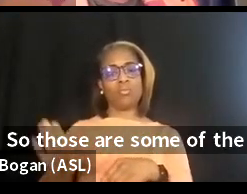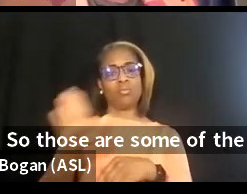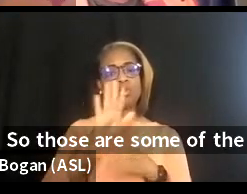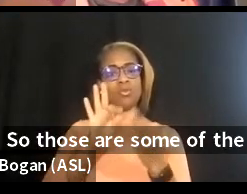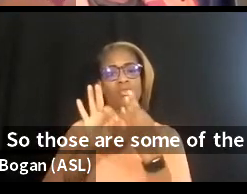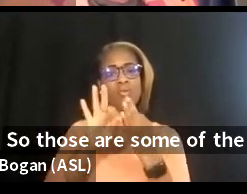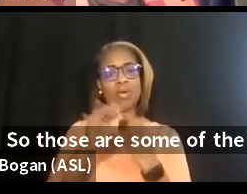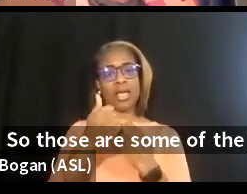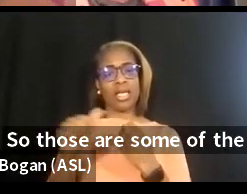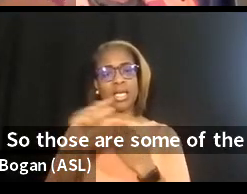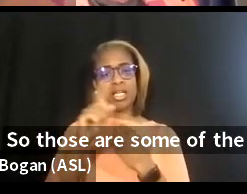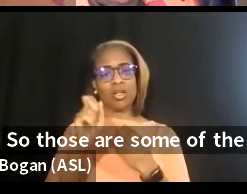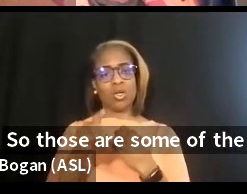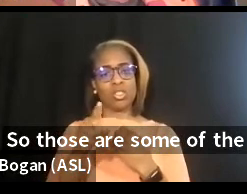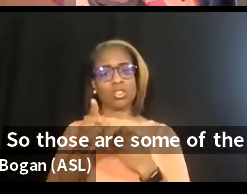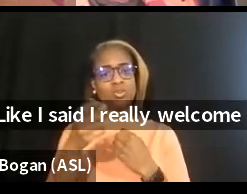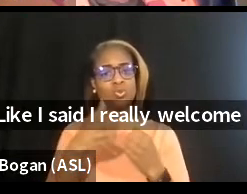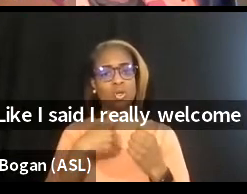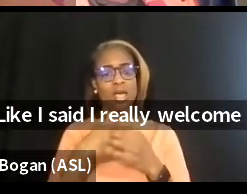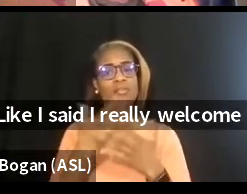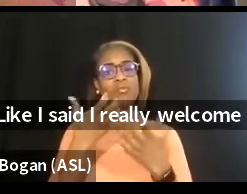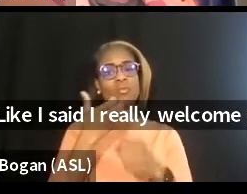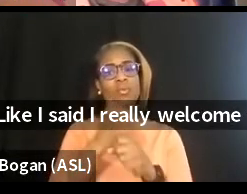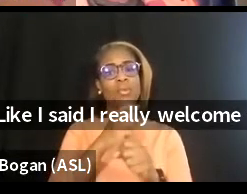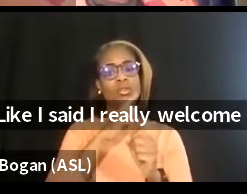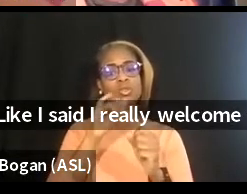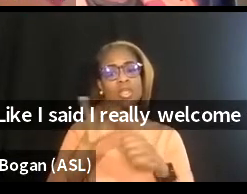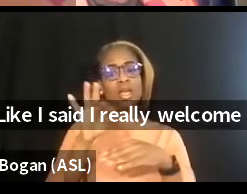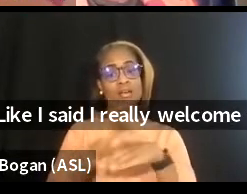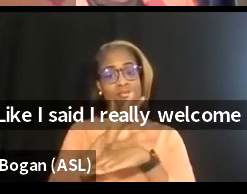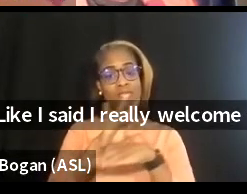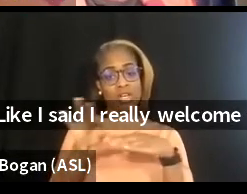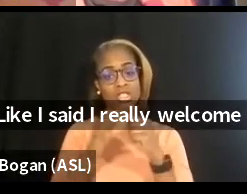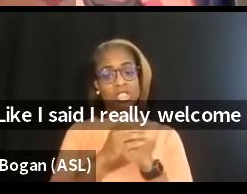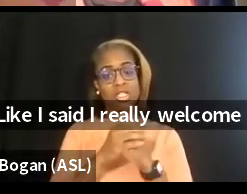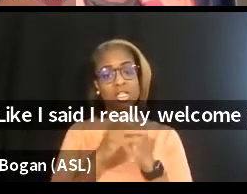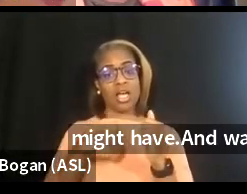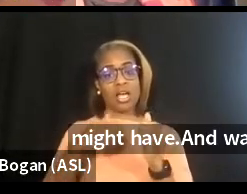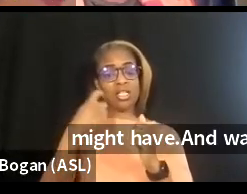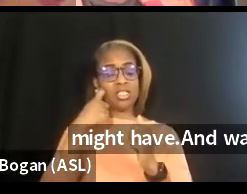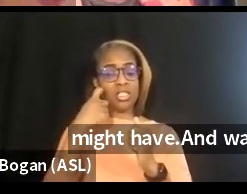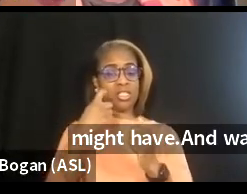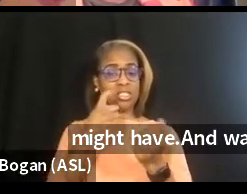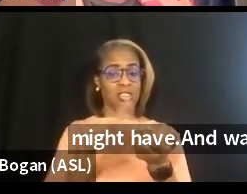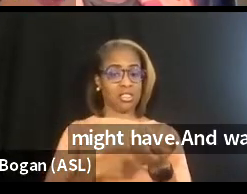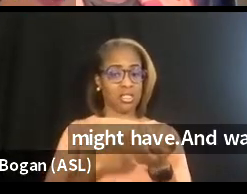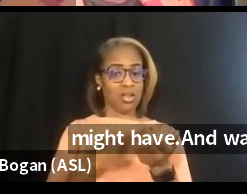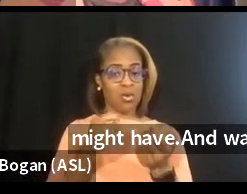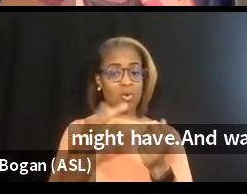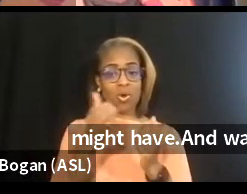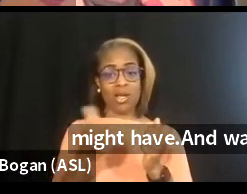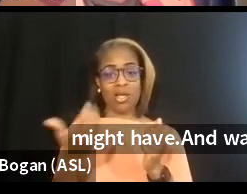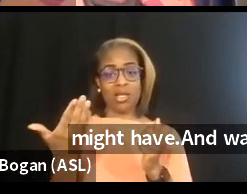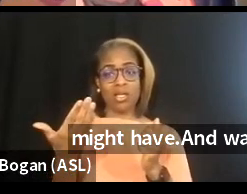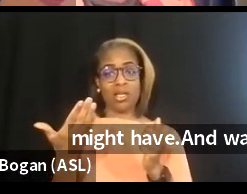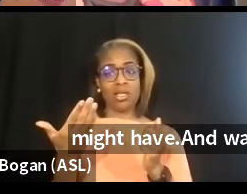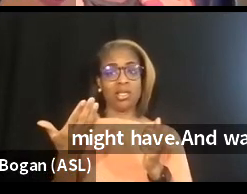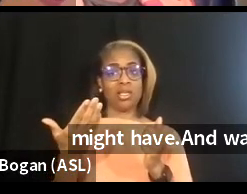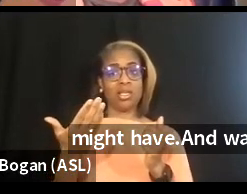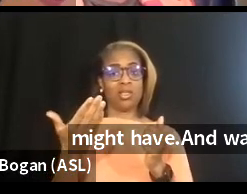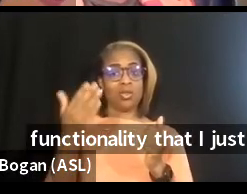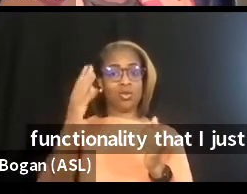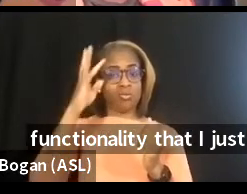might have and want to make sure that the functionality that I just talked about or any that you come up with down